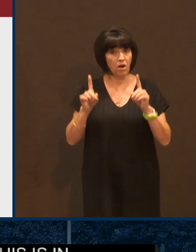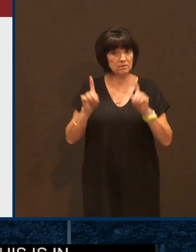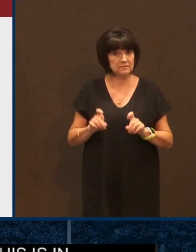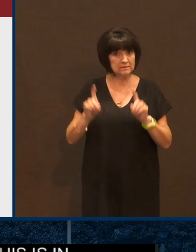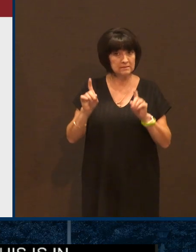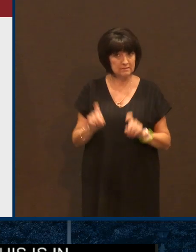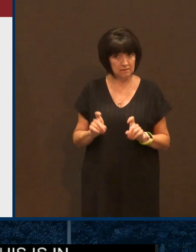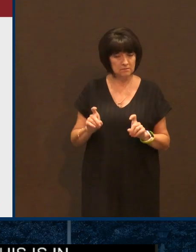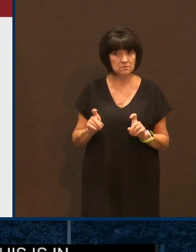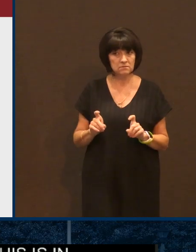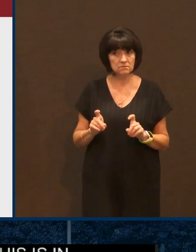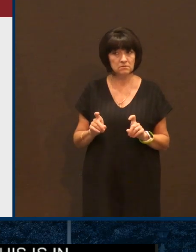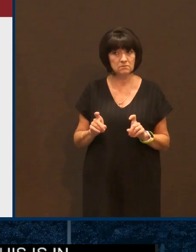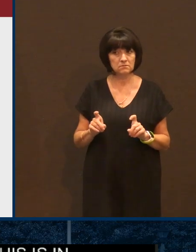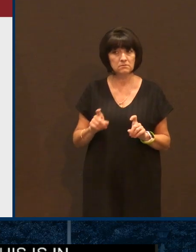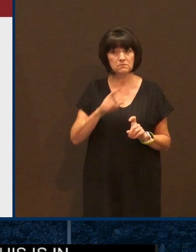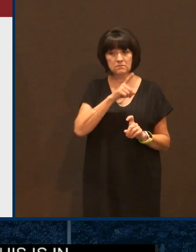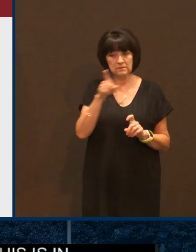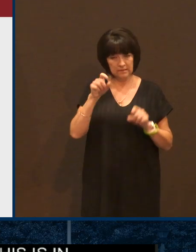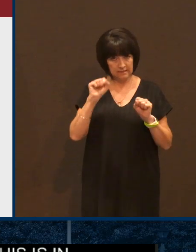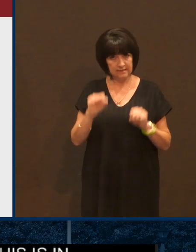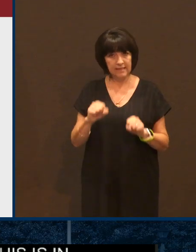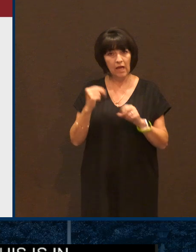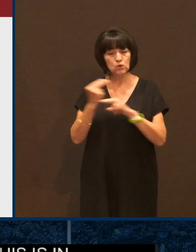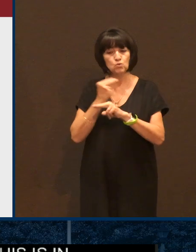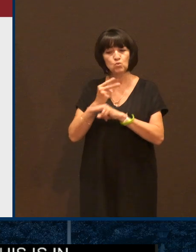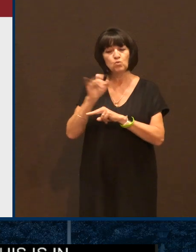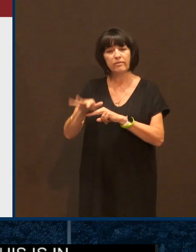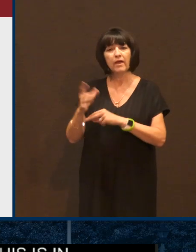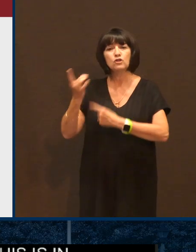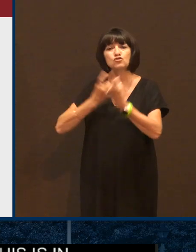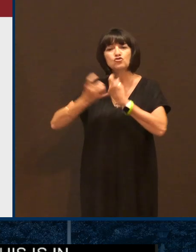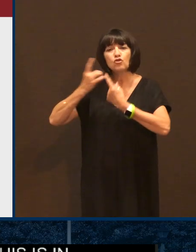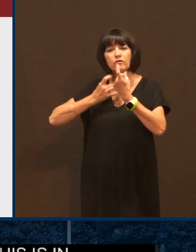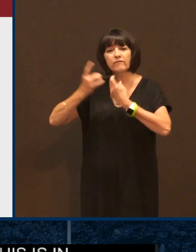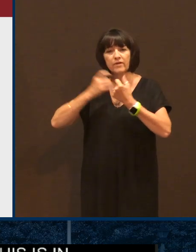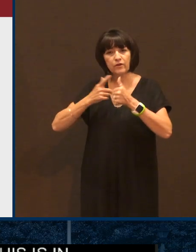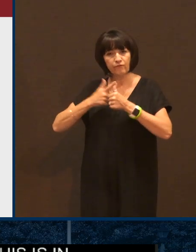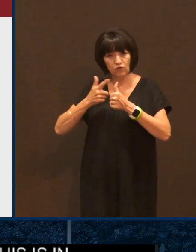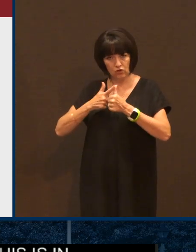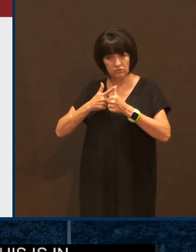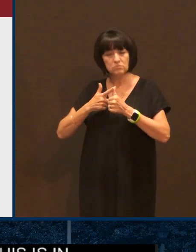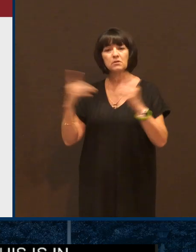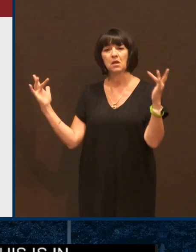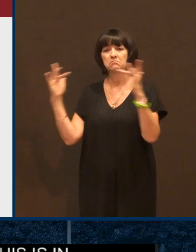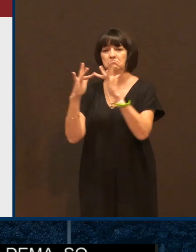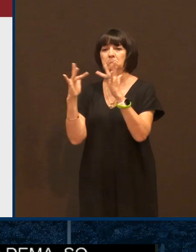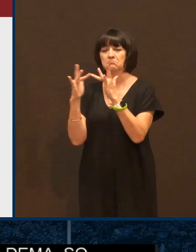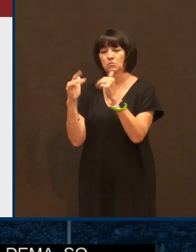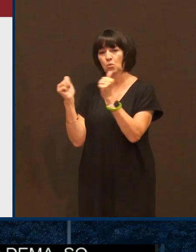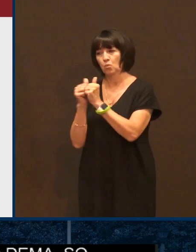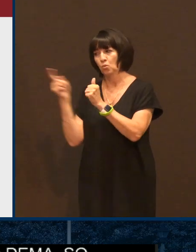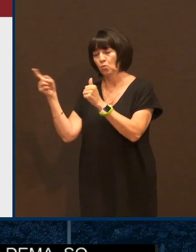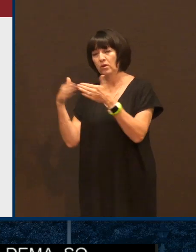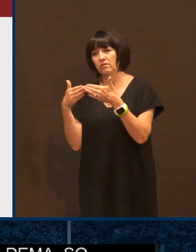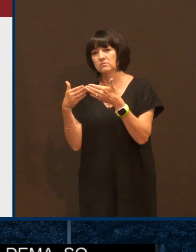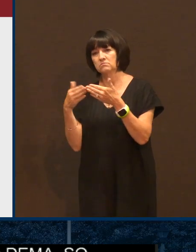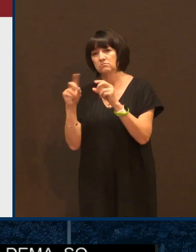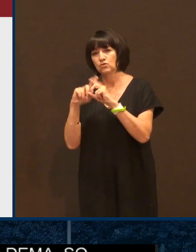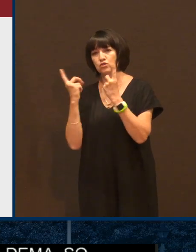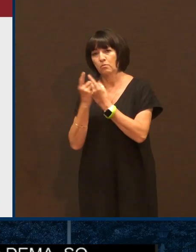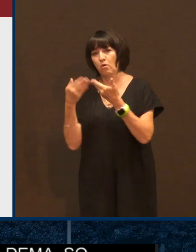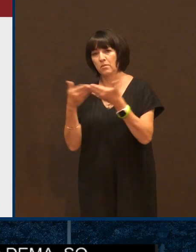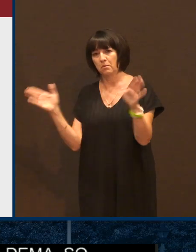can utilize this survey tool and reach out to us so we can work with them on the best testing